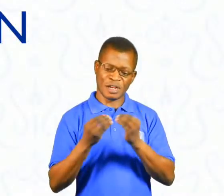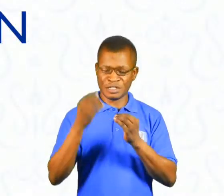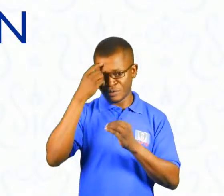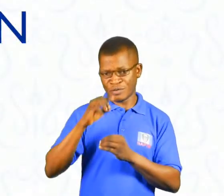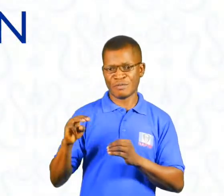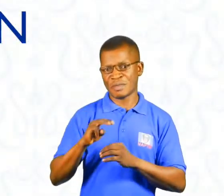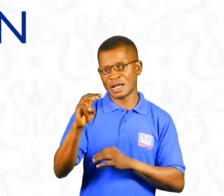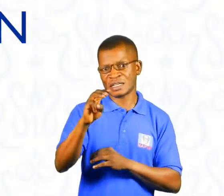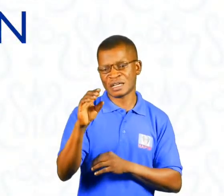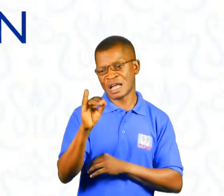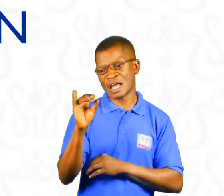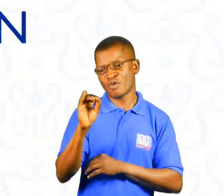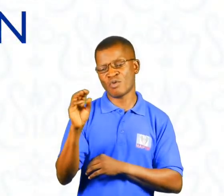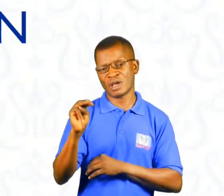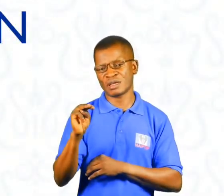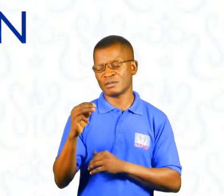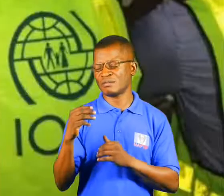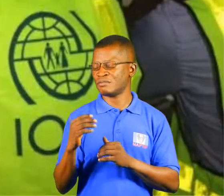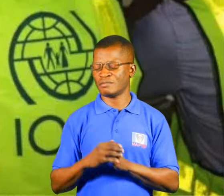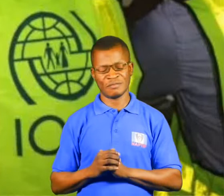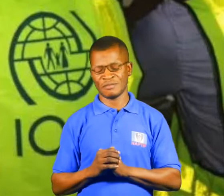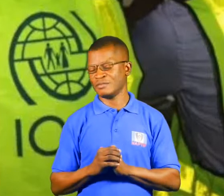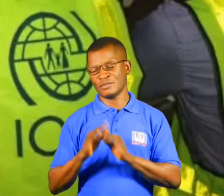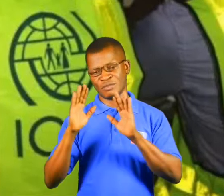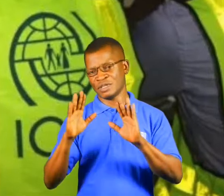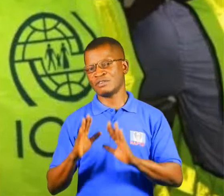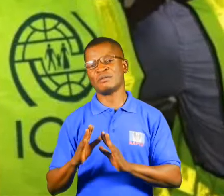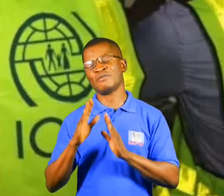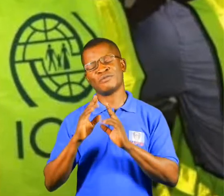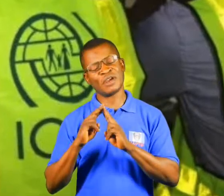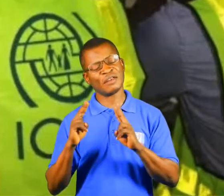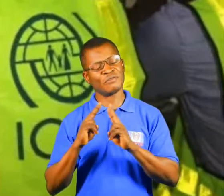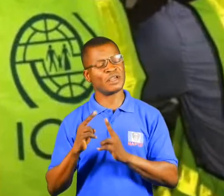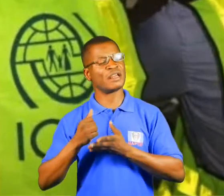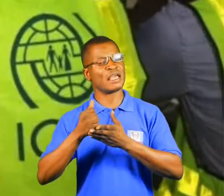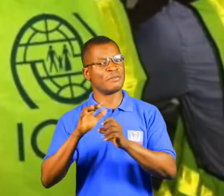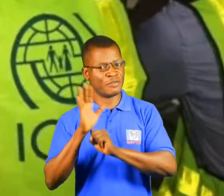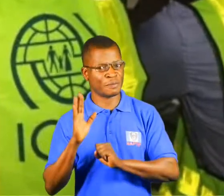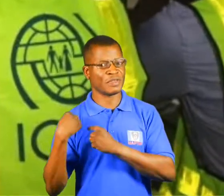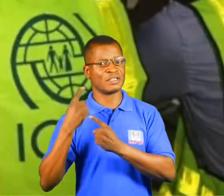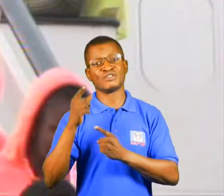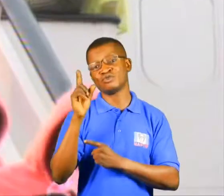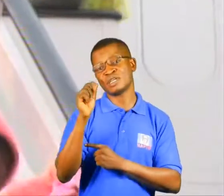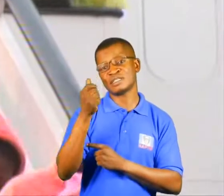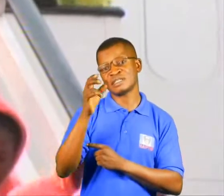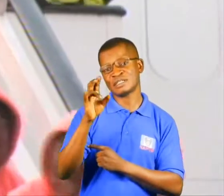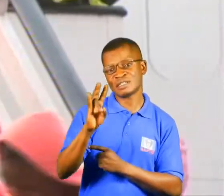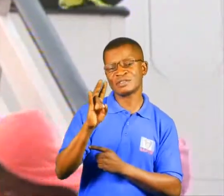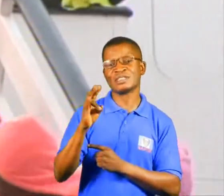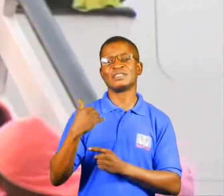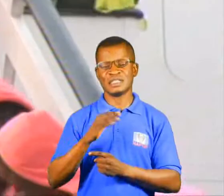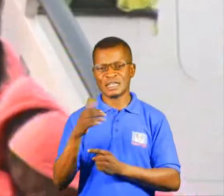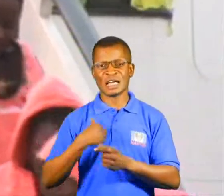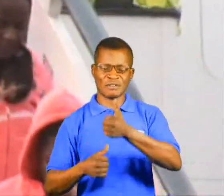IOM, the International Organization for Migration, particularly, have been very helpful. Since 2017, they have